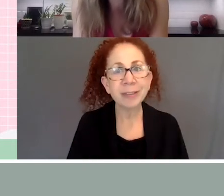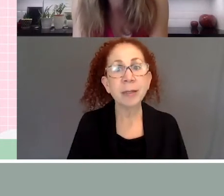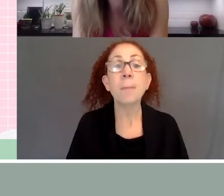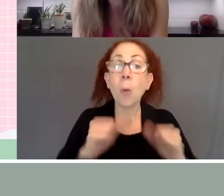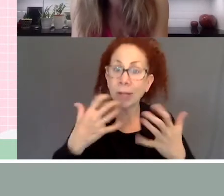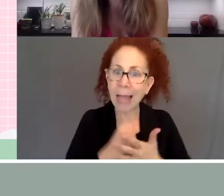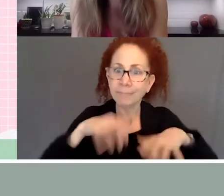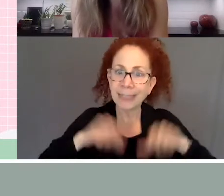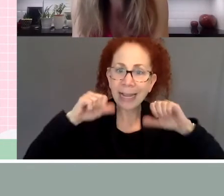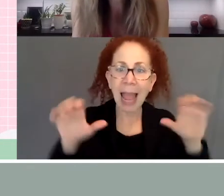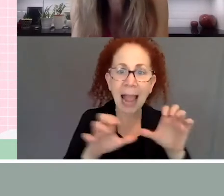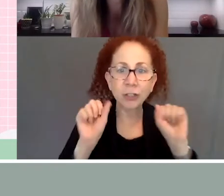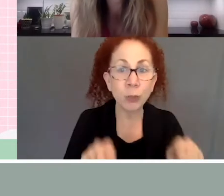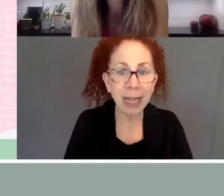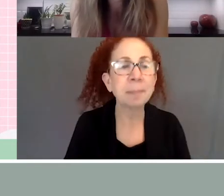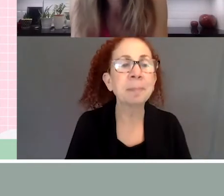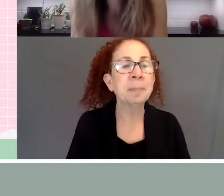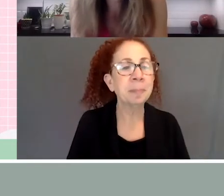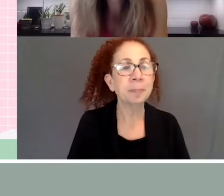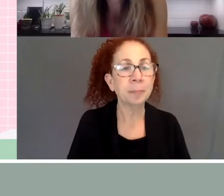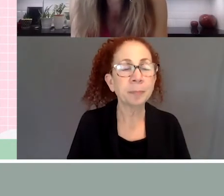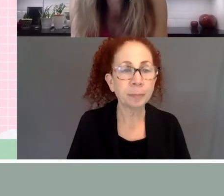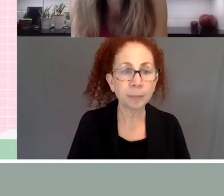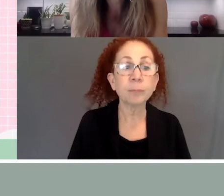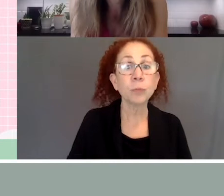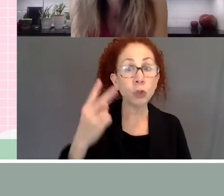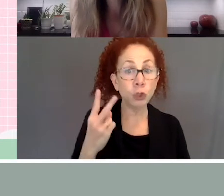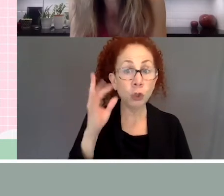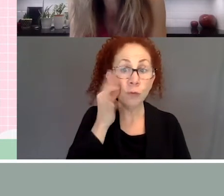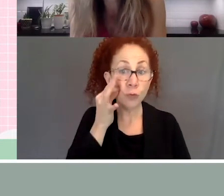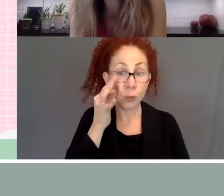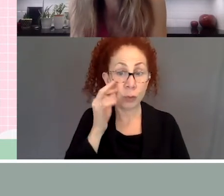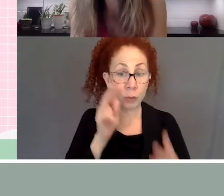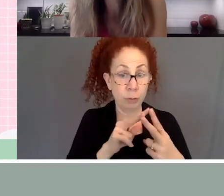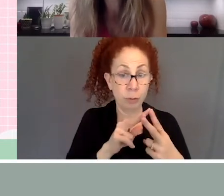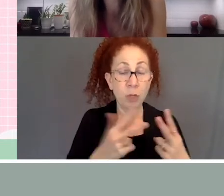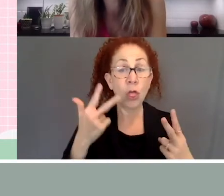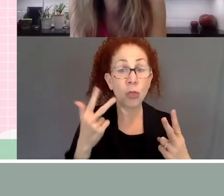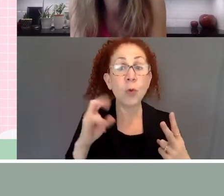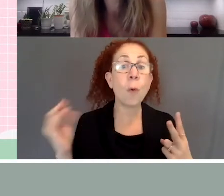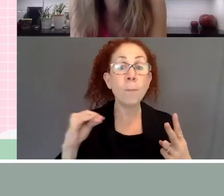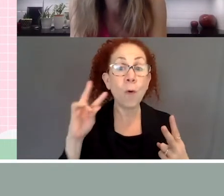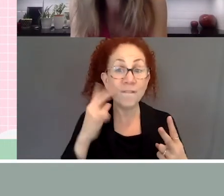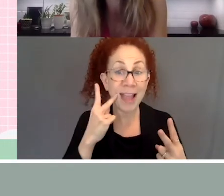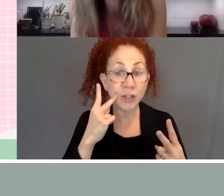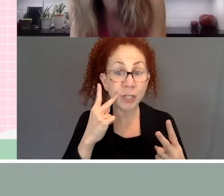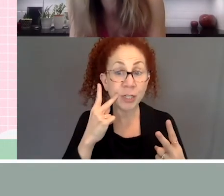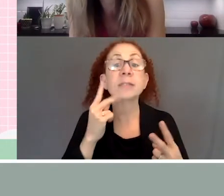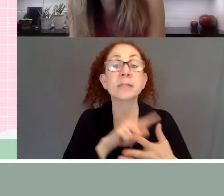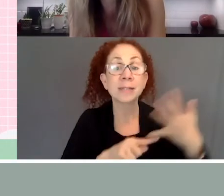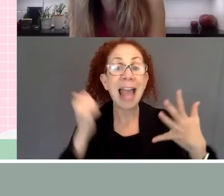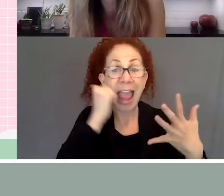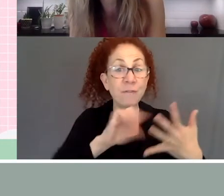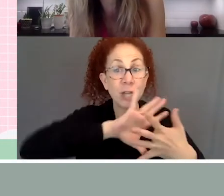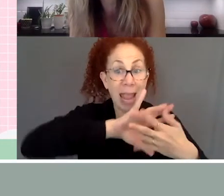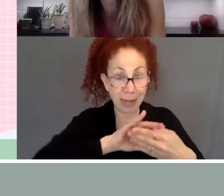take action on that. So specifically, 2 fruits and 3 or more veggies a day is the